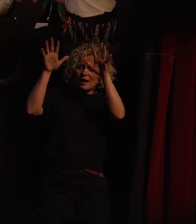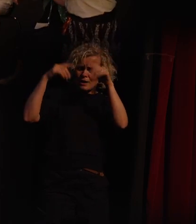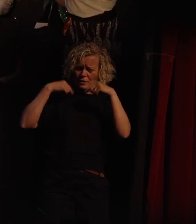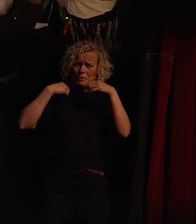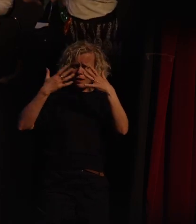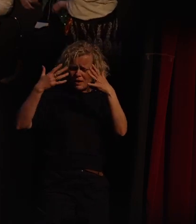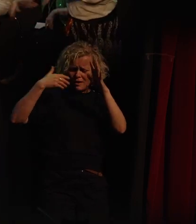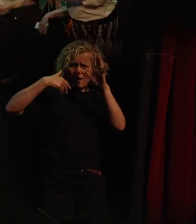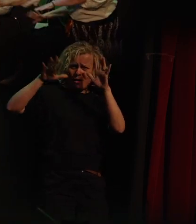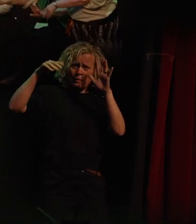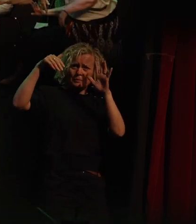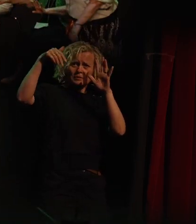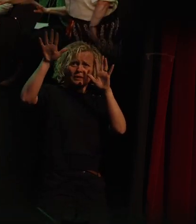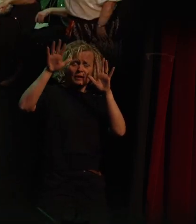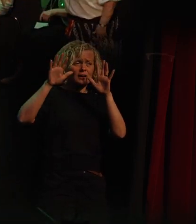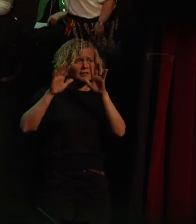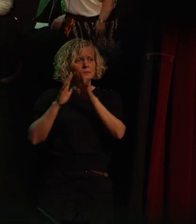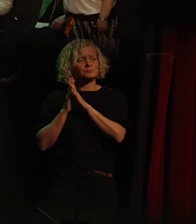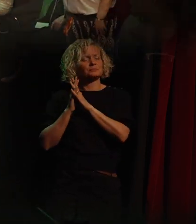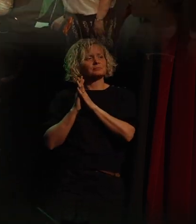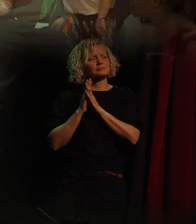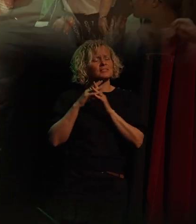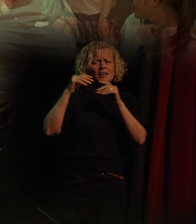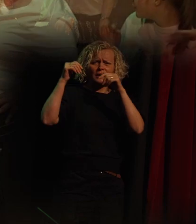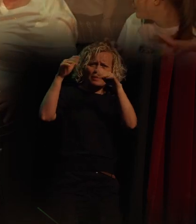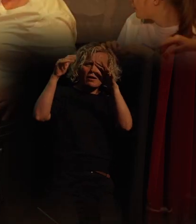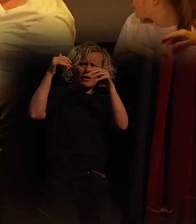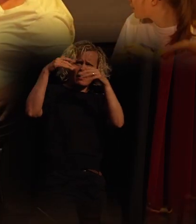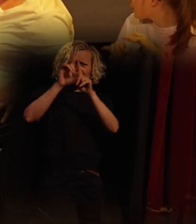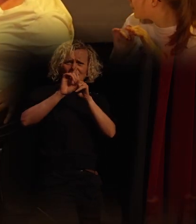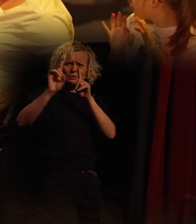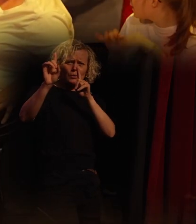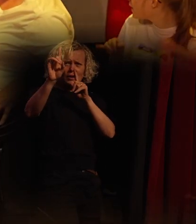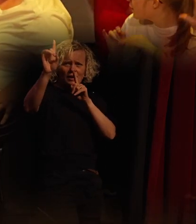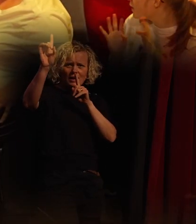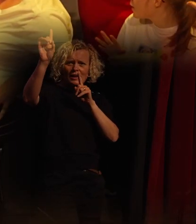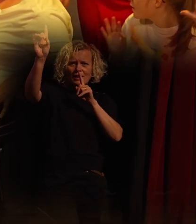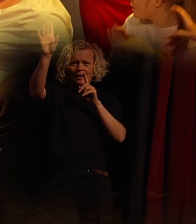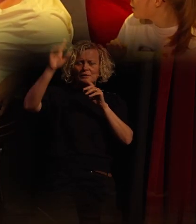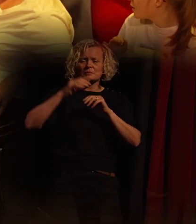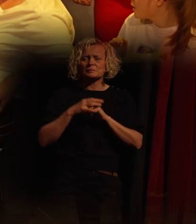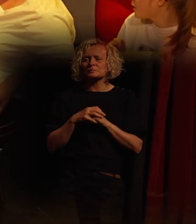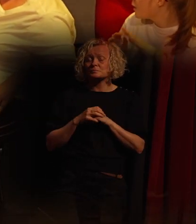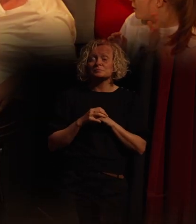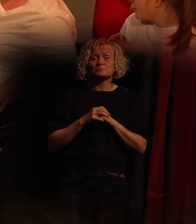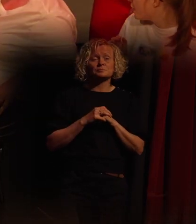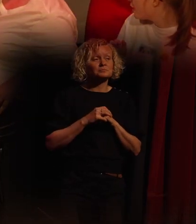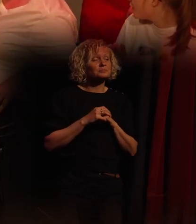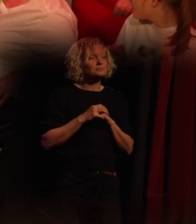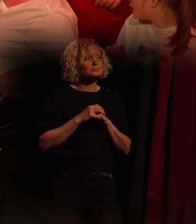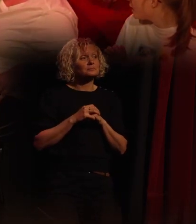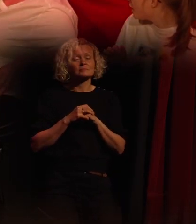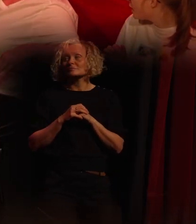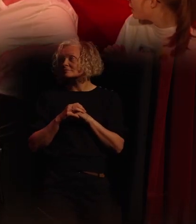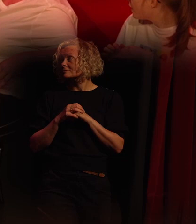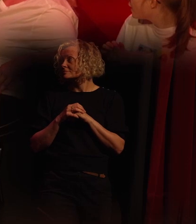right out of my arms. To the right. And set him on his way. Take your left arm